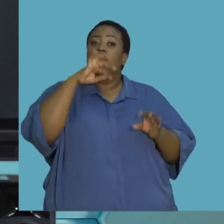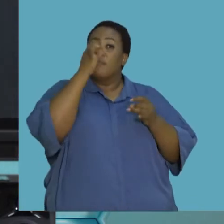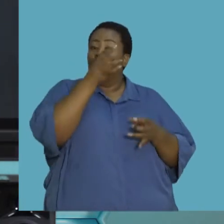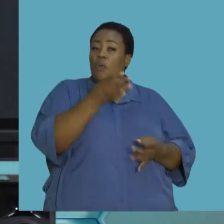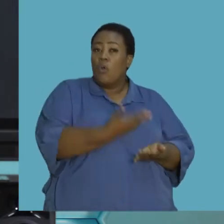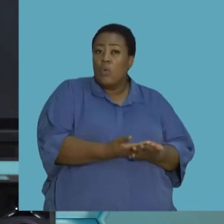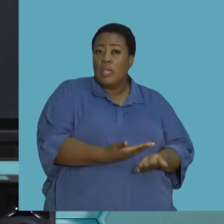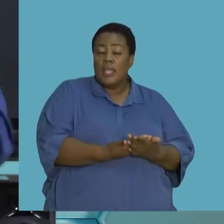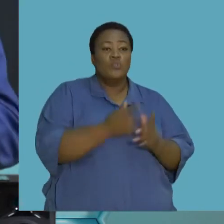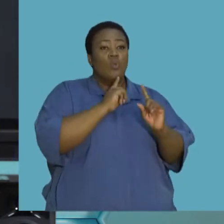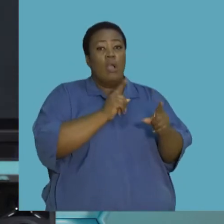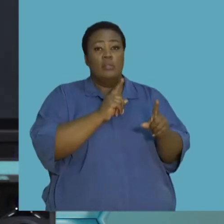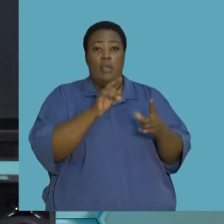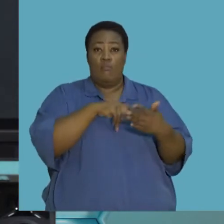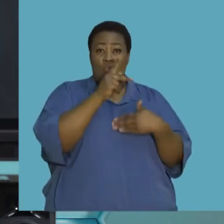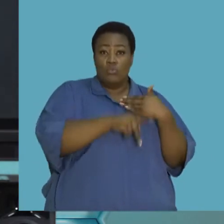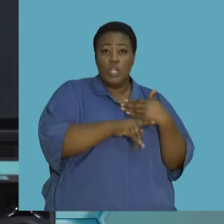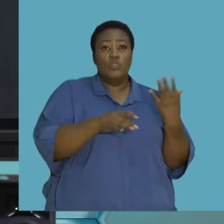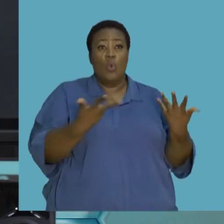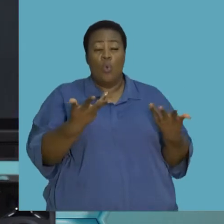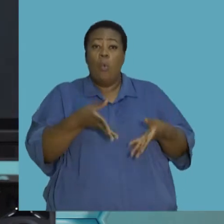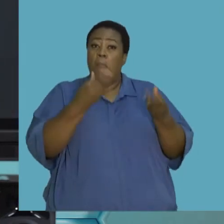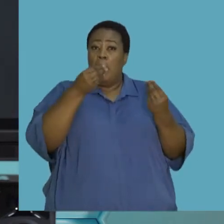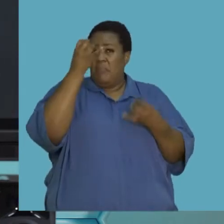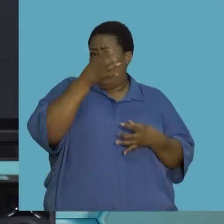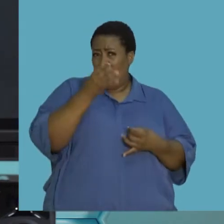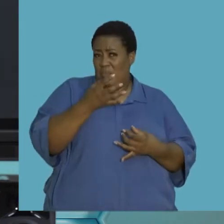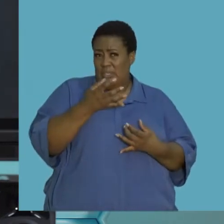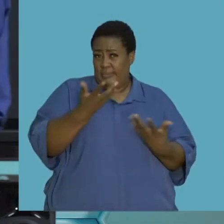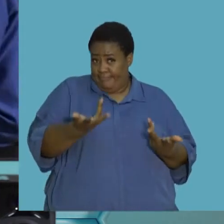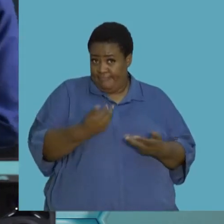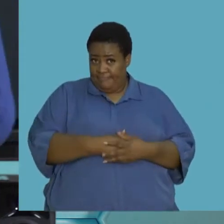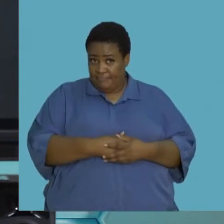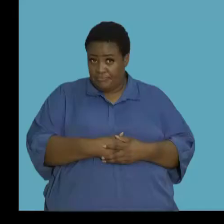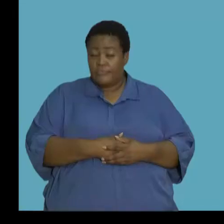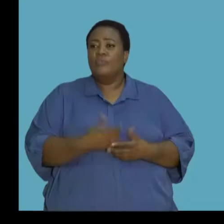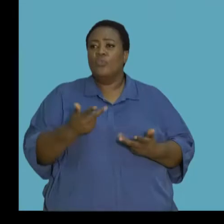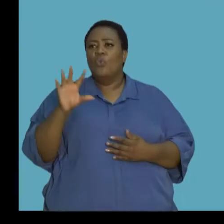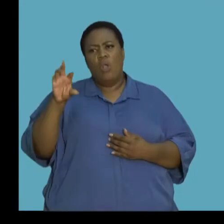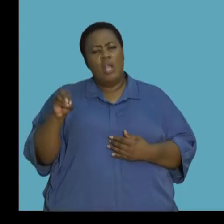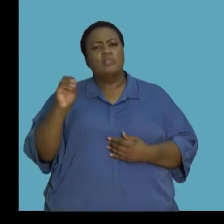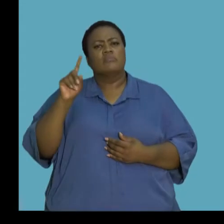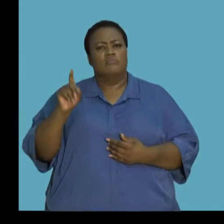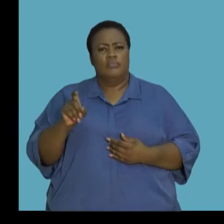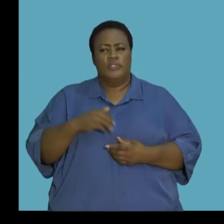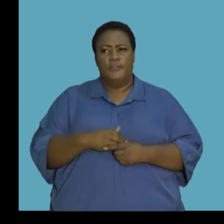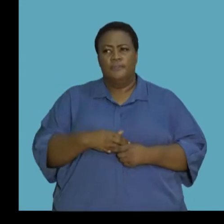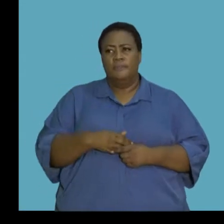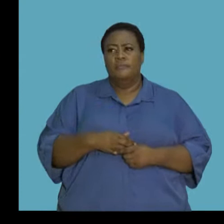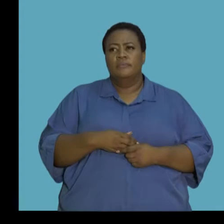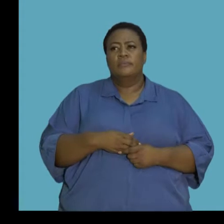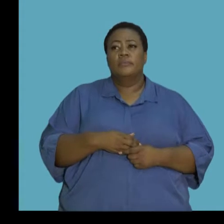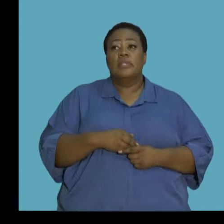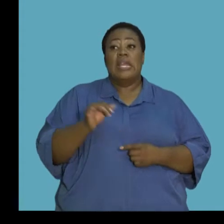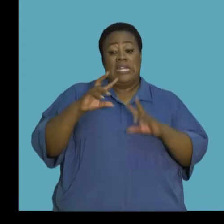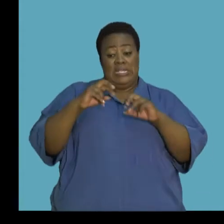answer my project or to be able to get information? So ask an intelligent research question, and that must